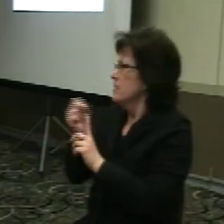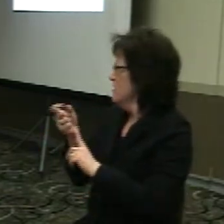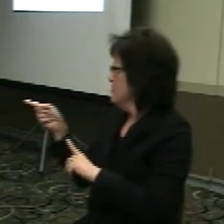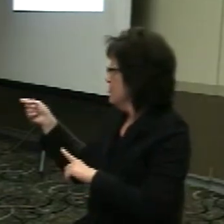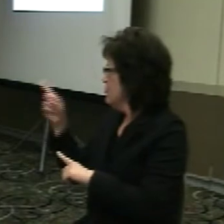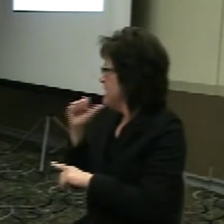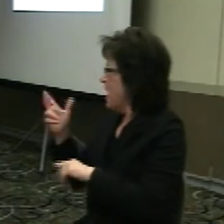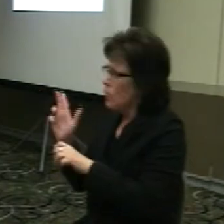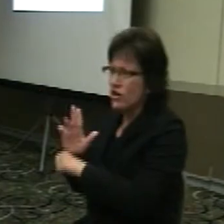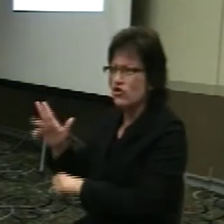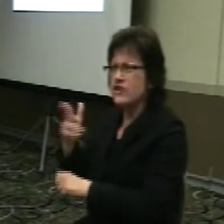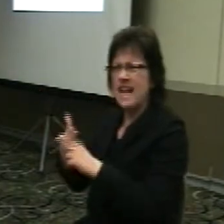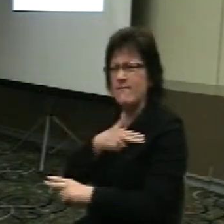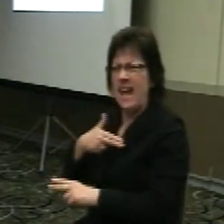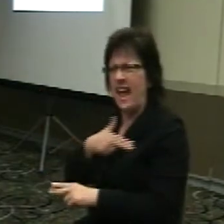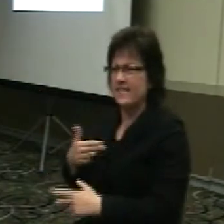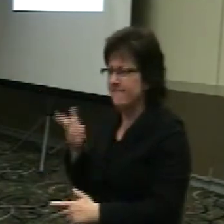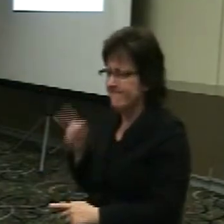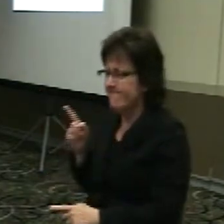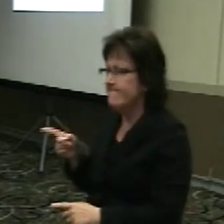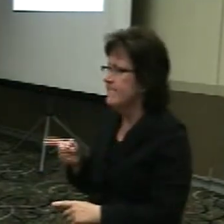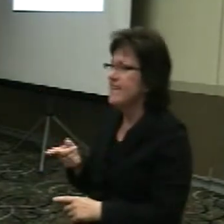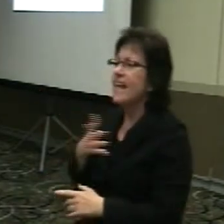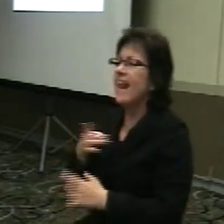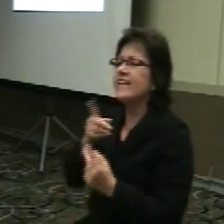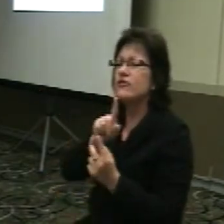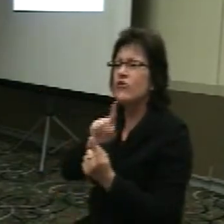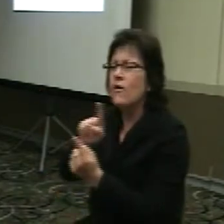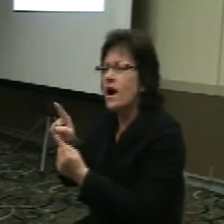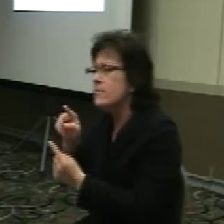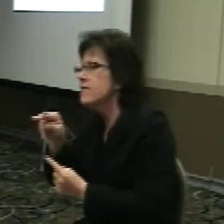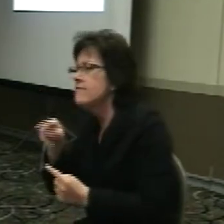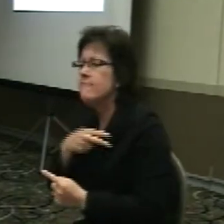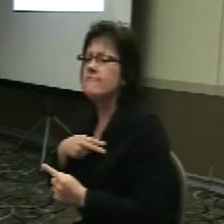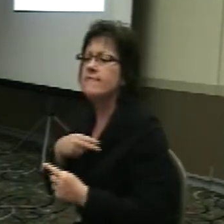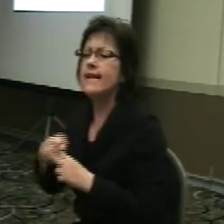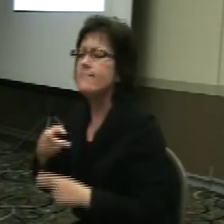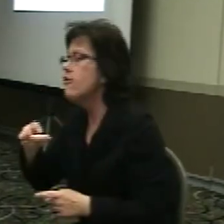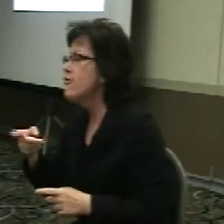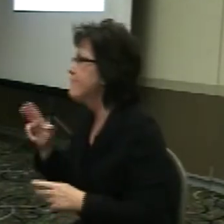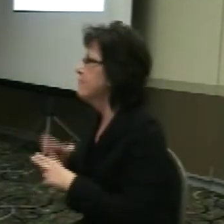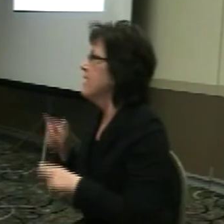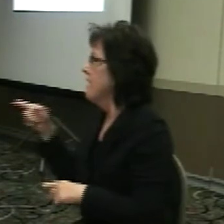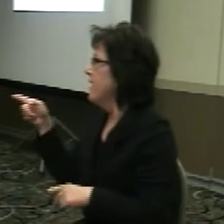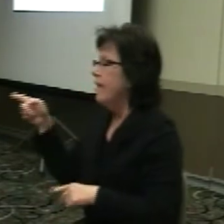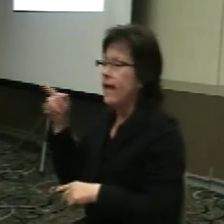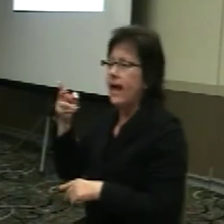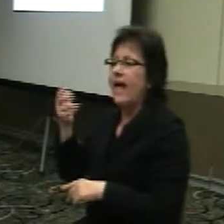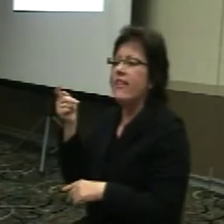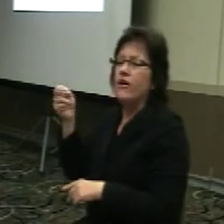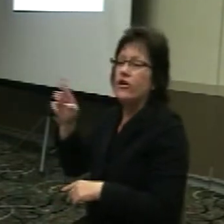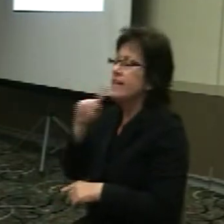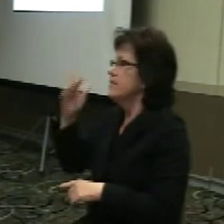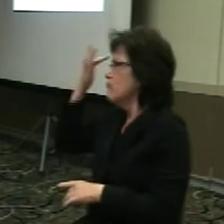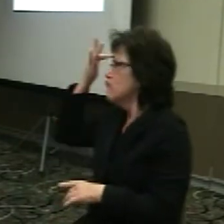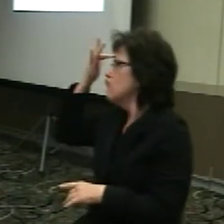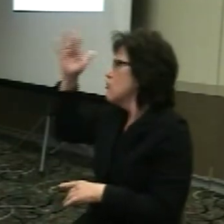tags. Heather. Heather is an incredibly bright young lady. One of the best students in the